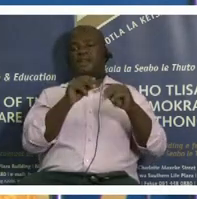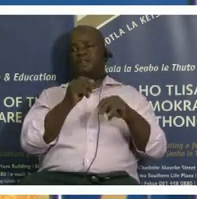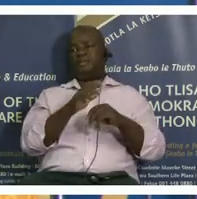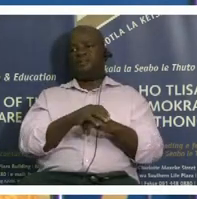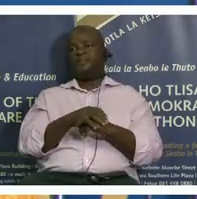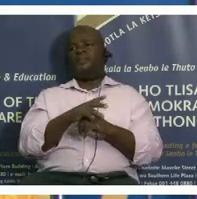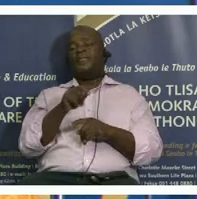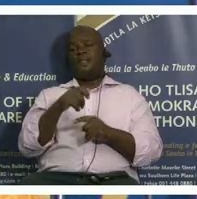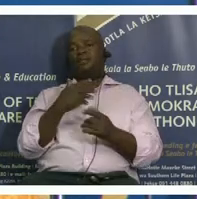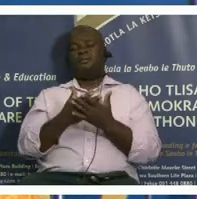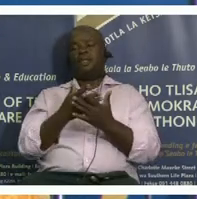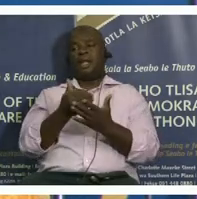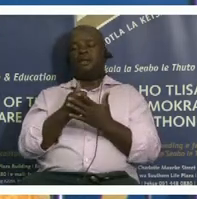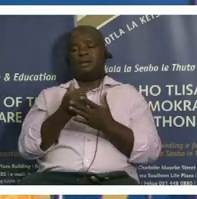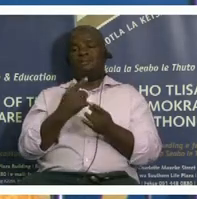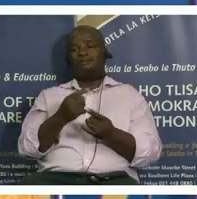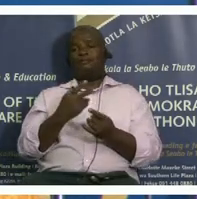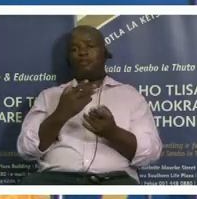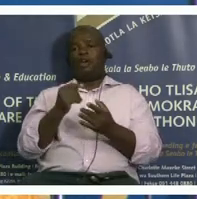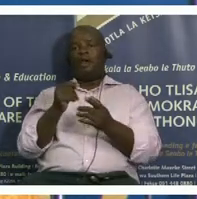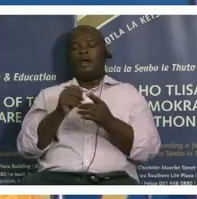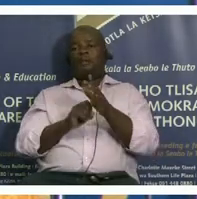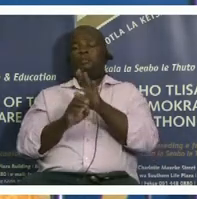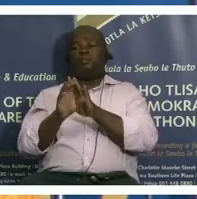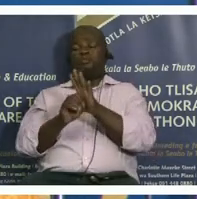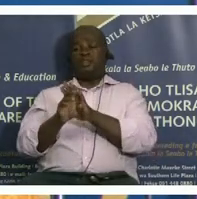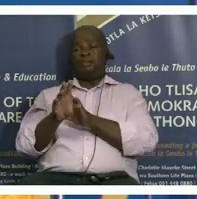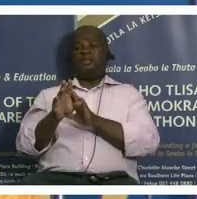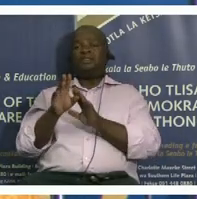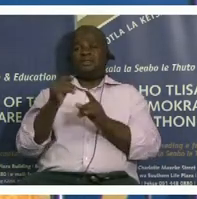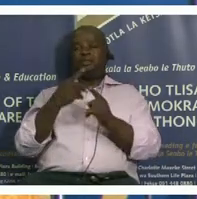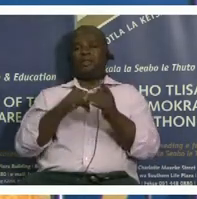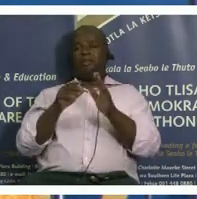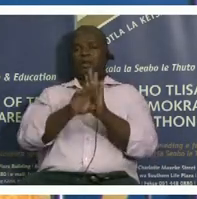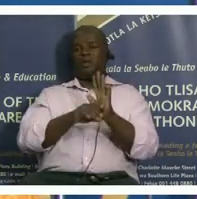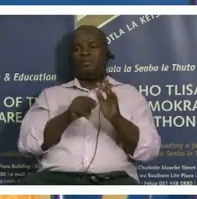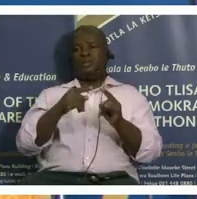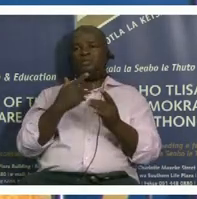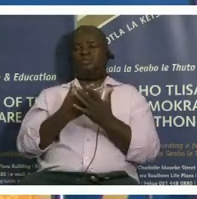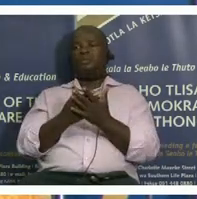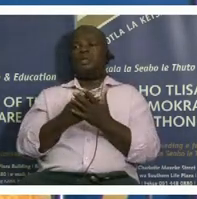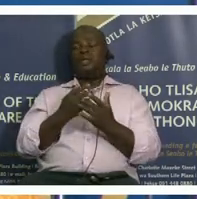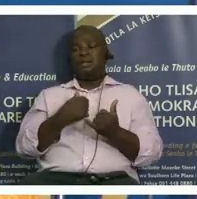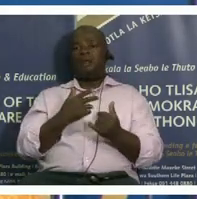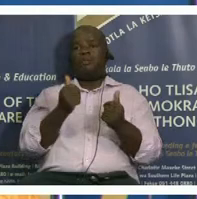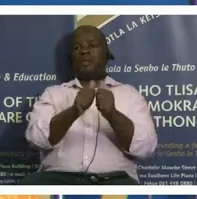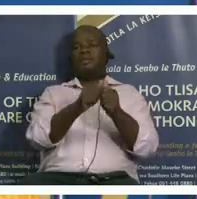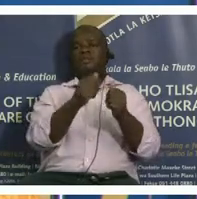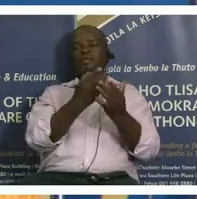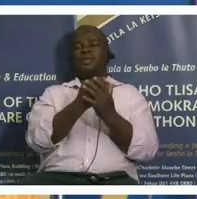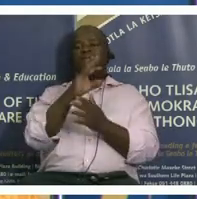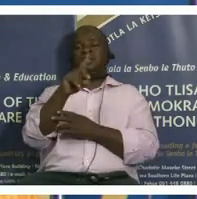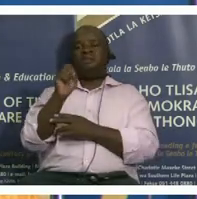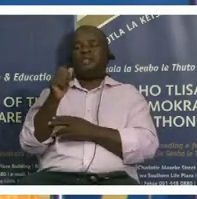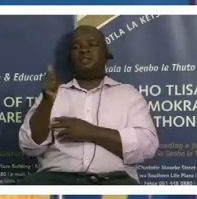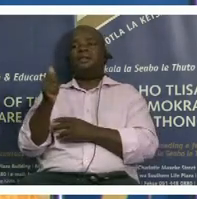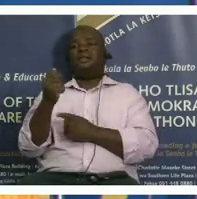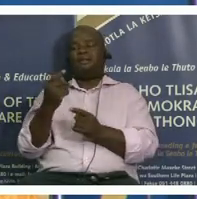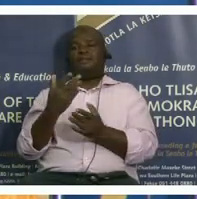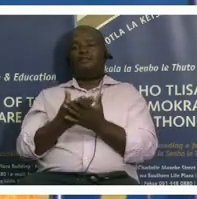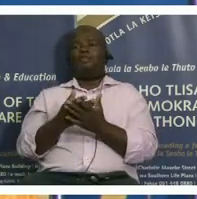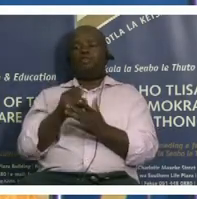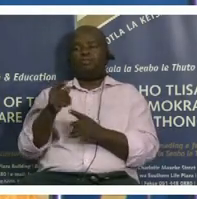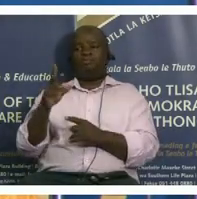spatial transformation agenda. We are working with the Development Bank of Southern Africa as an implementing